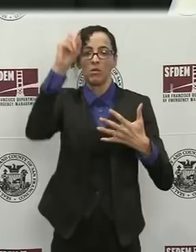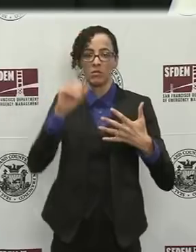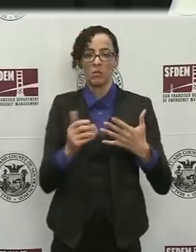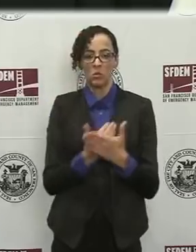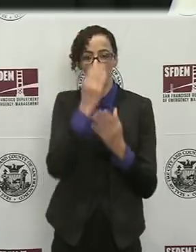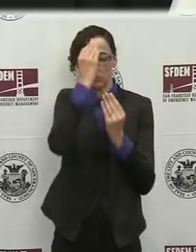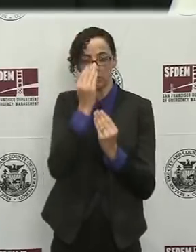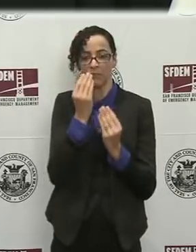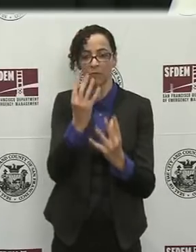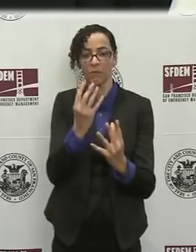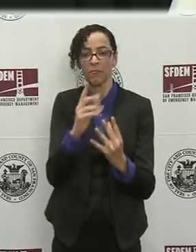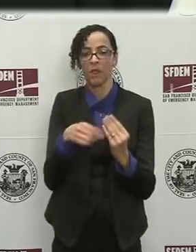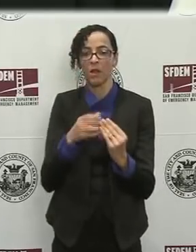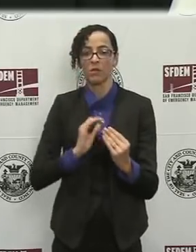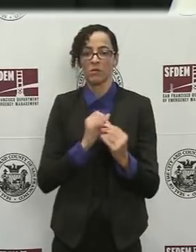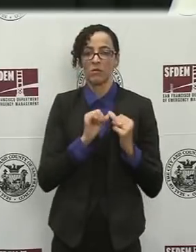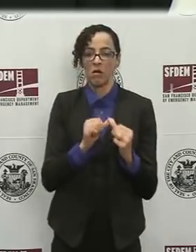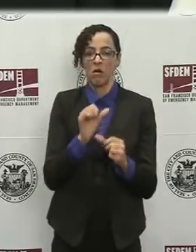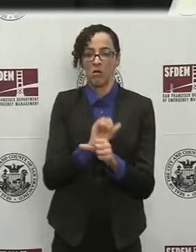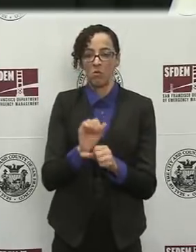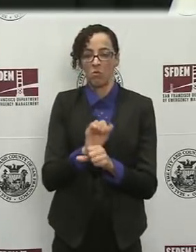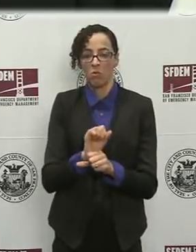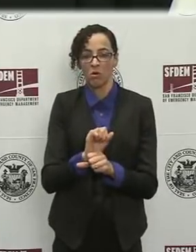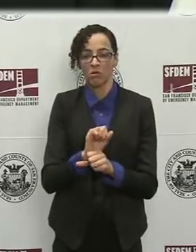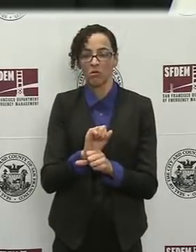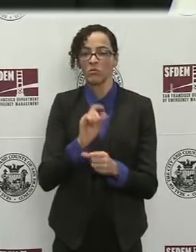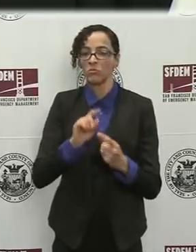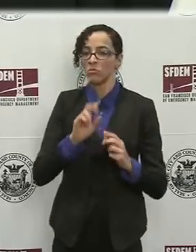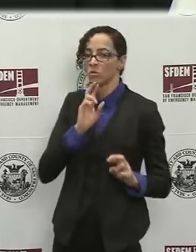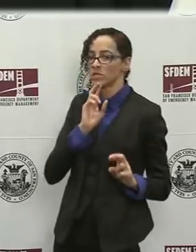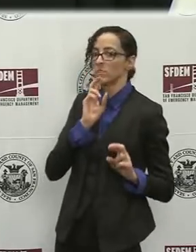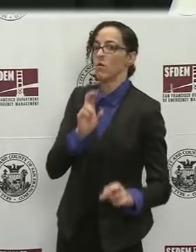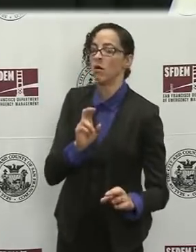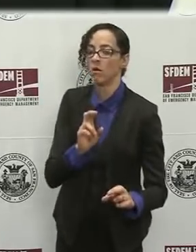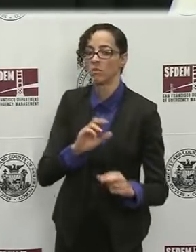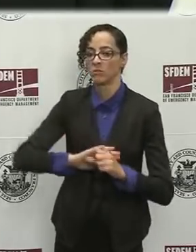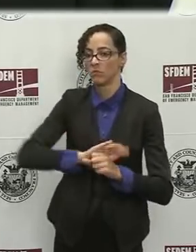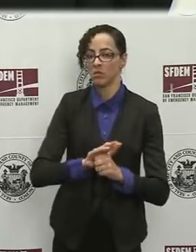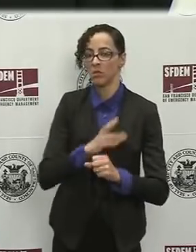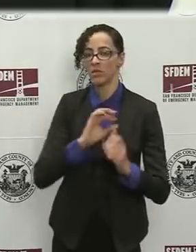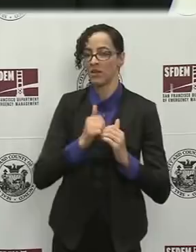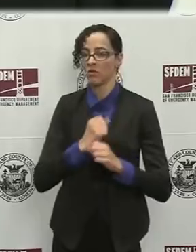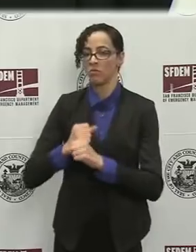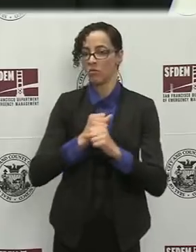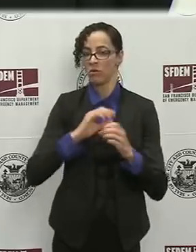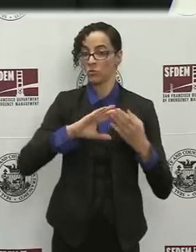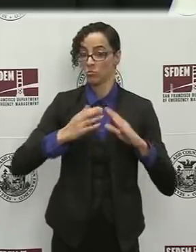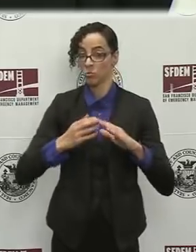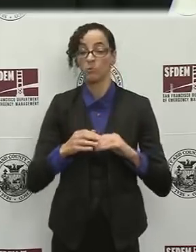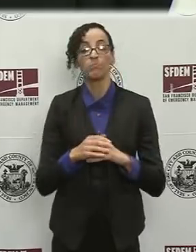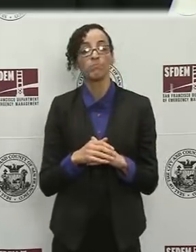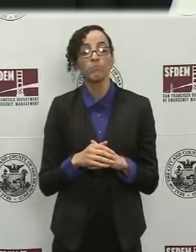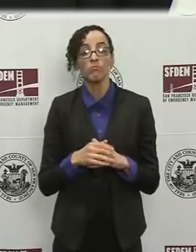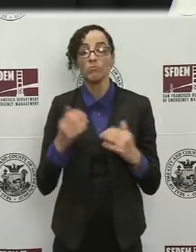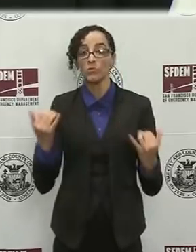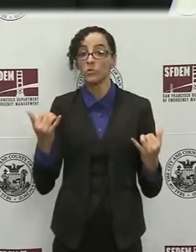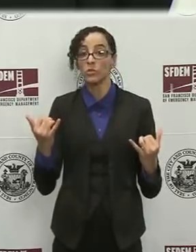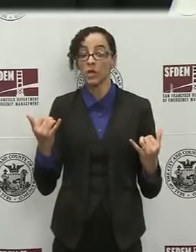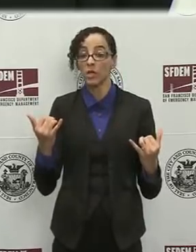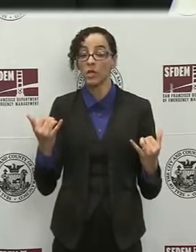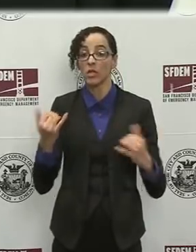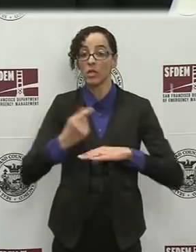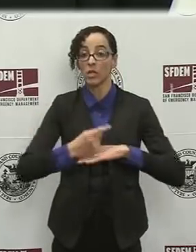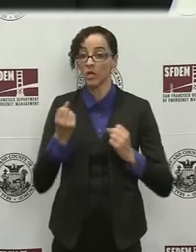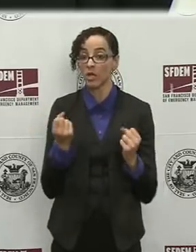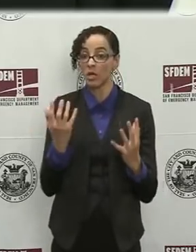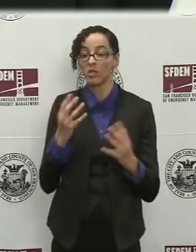the coronavirus and protect our community. Today, there are